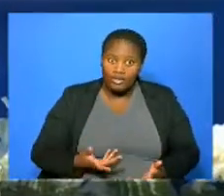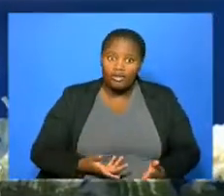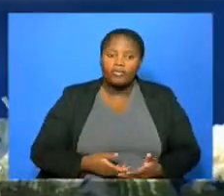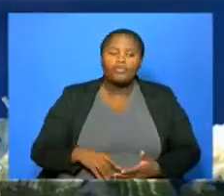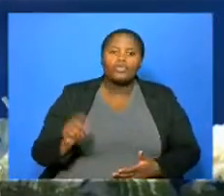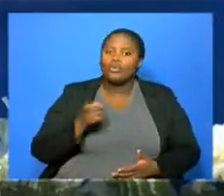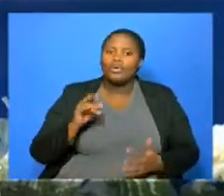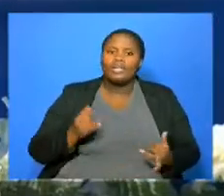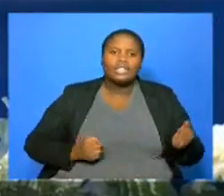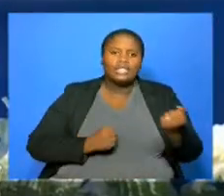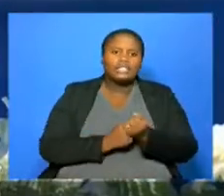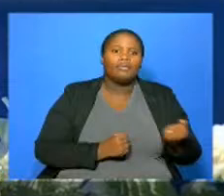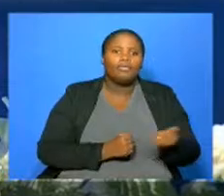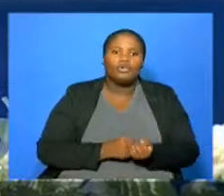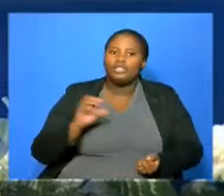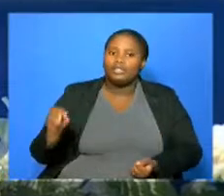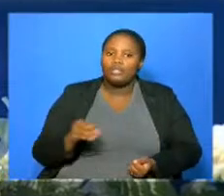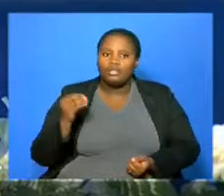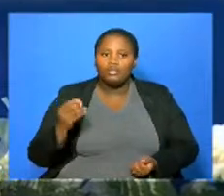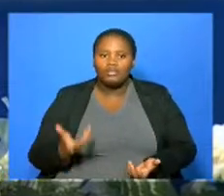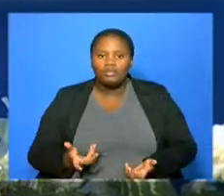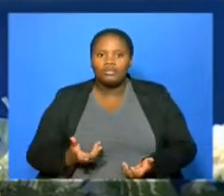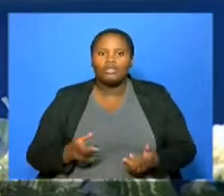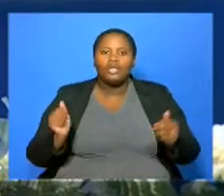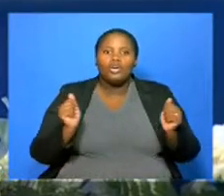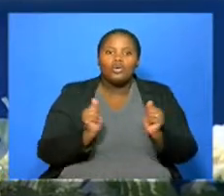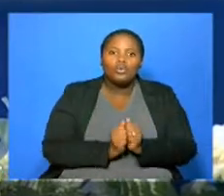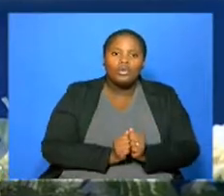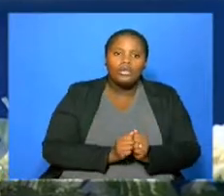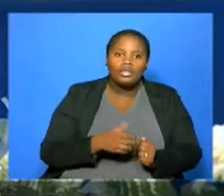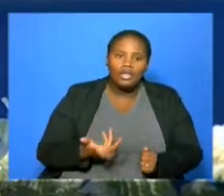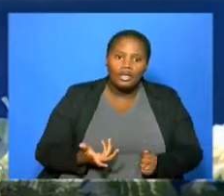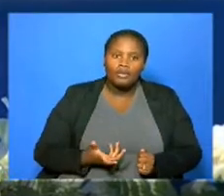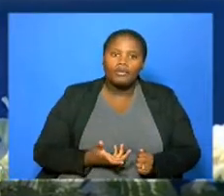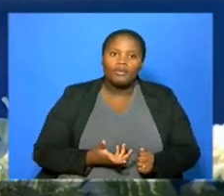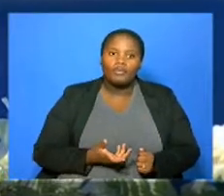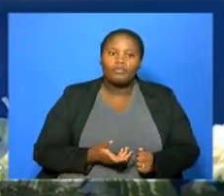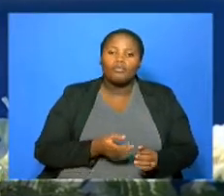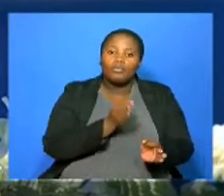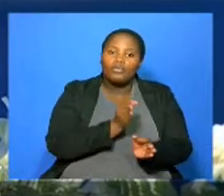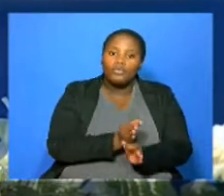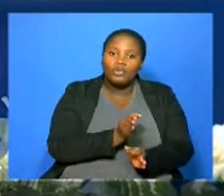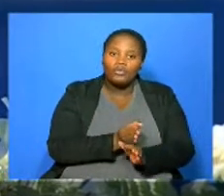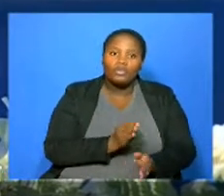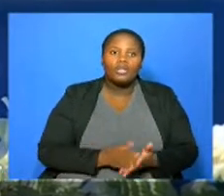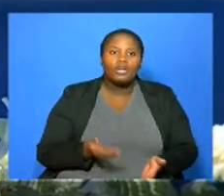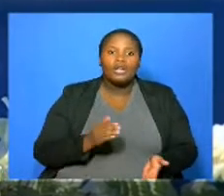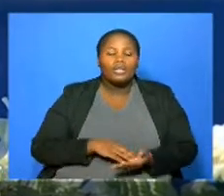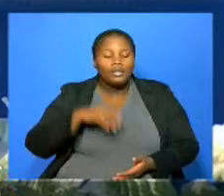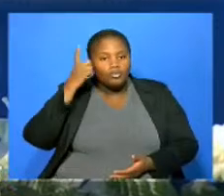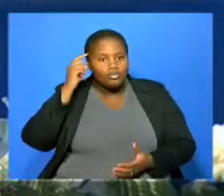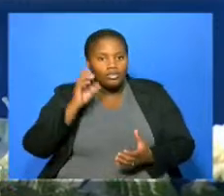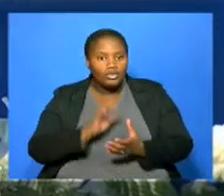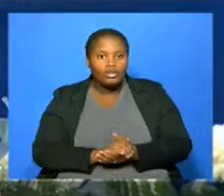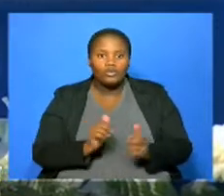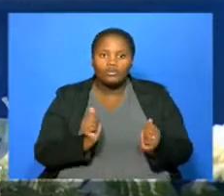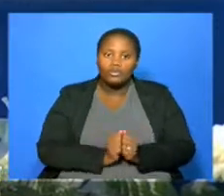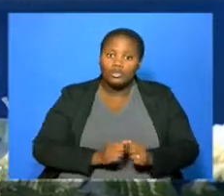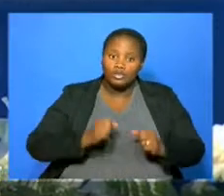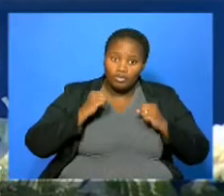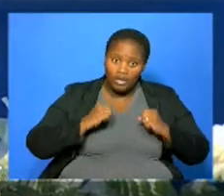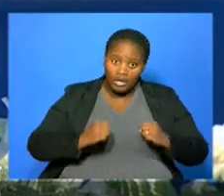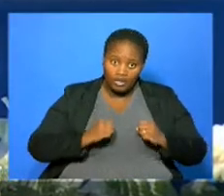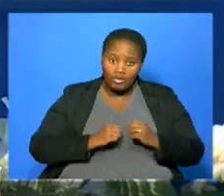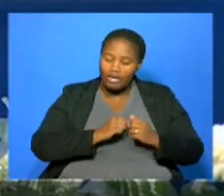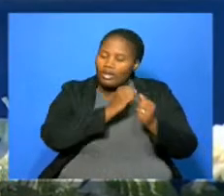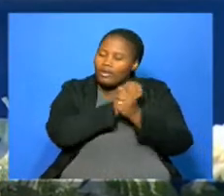front, supporting one another through shared faith and unwavering belief in the power of